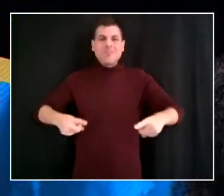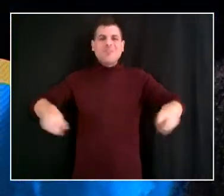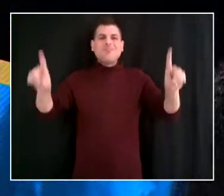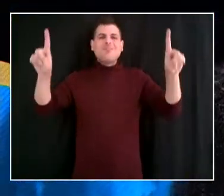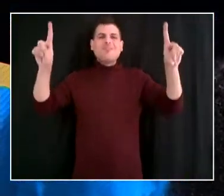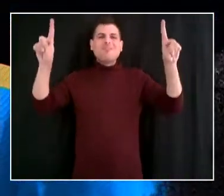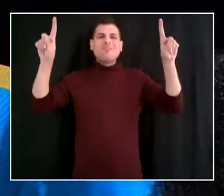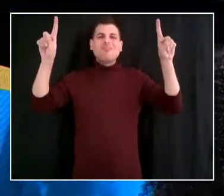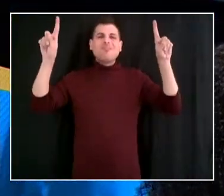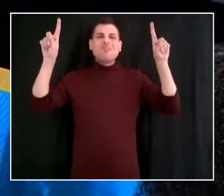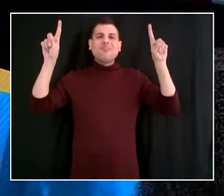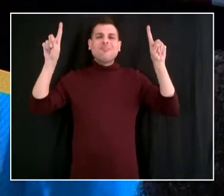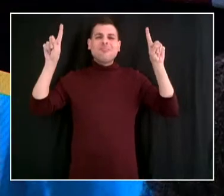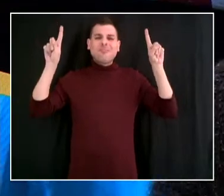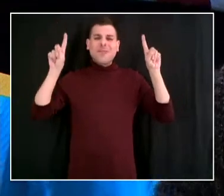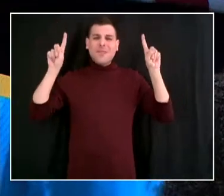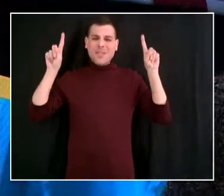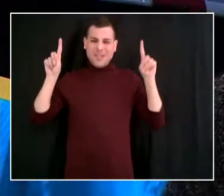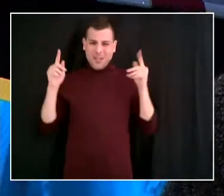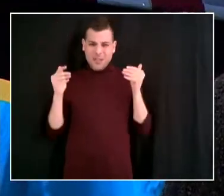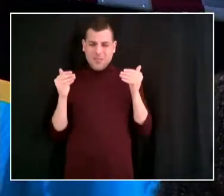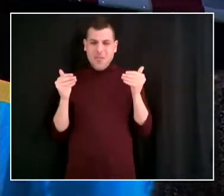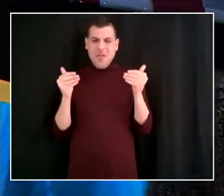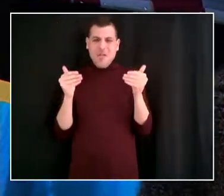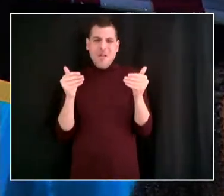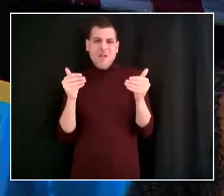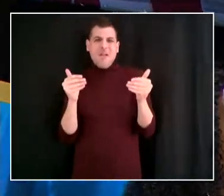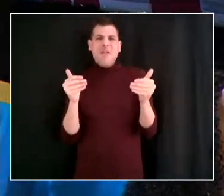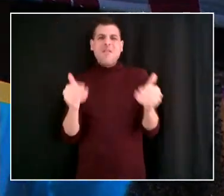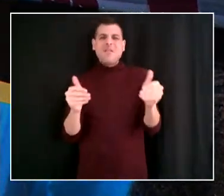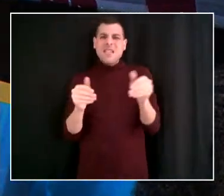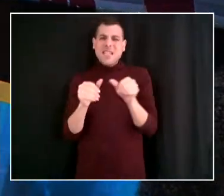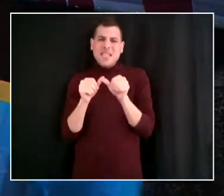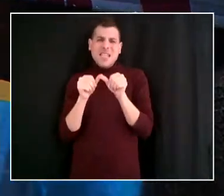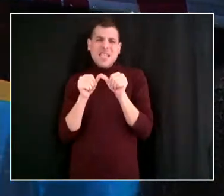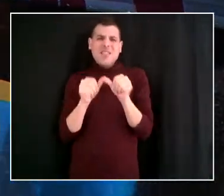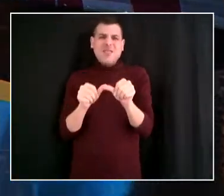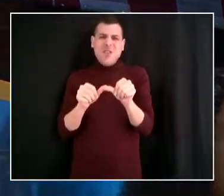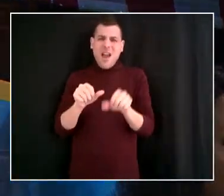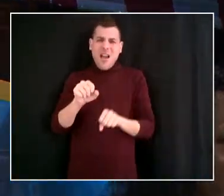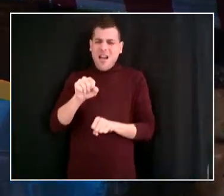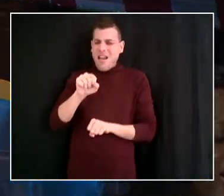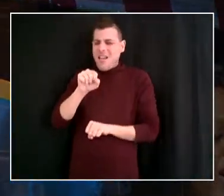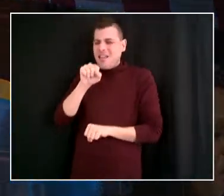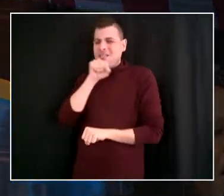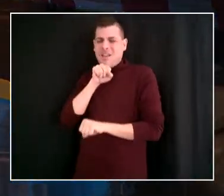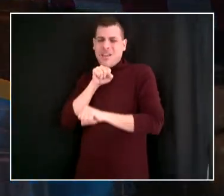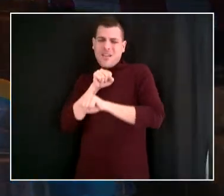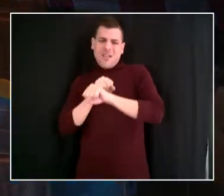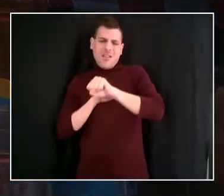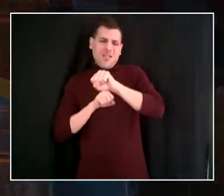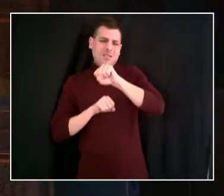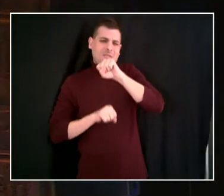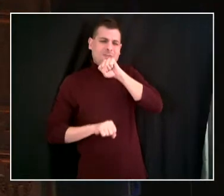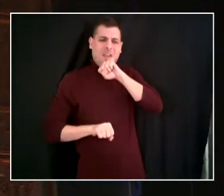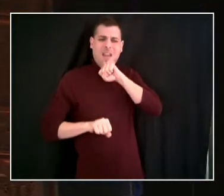won. Stony the road we trod, bitter the